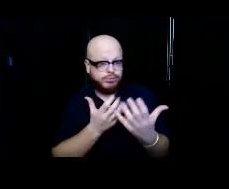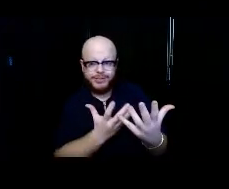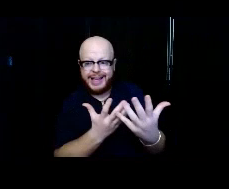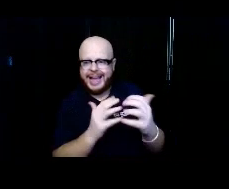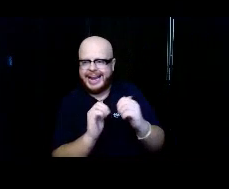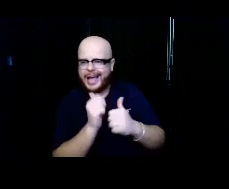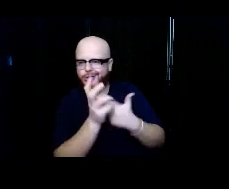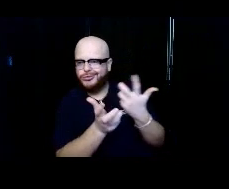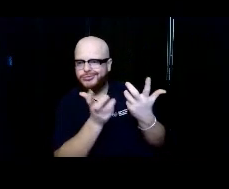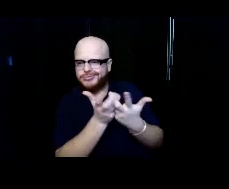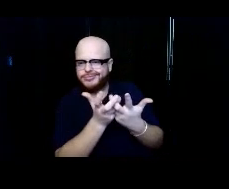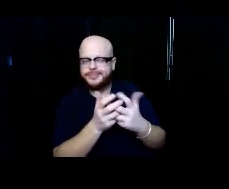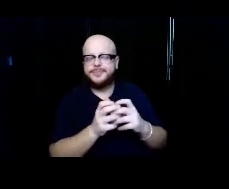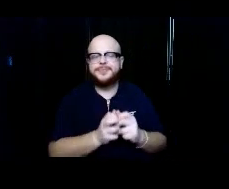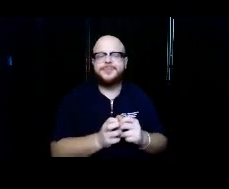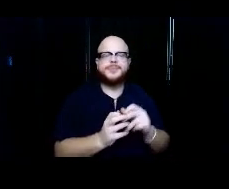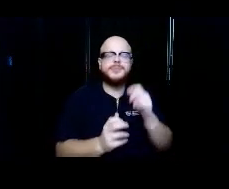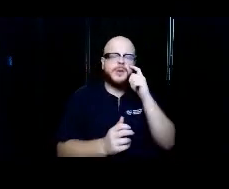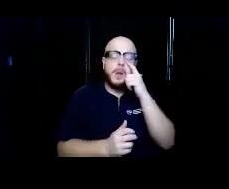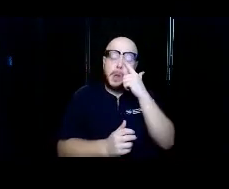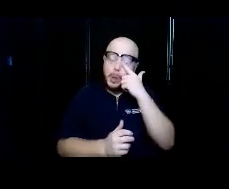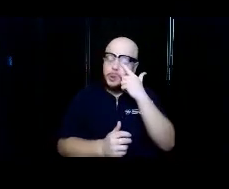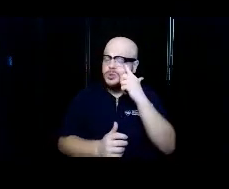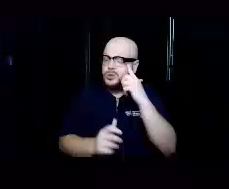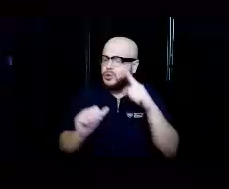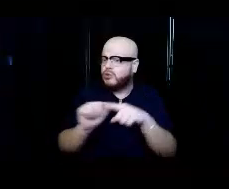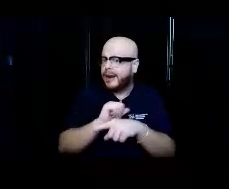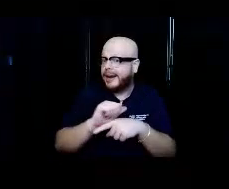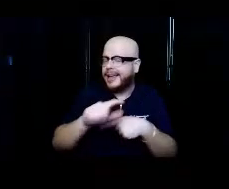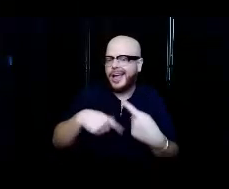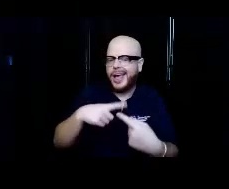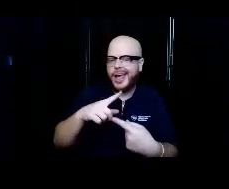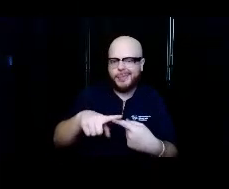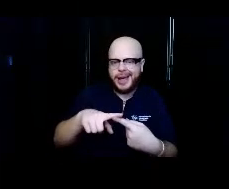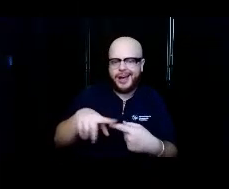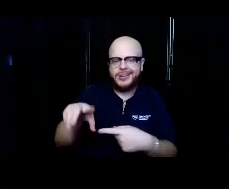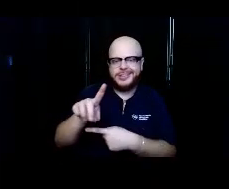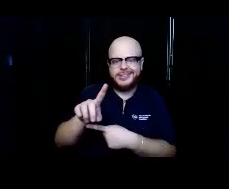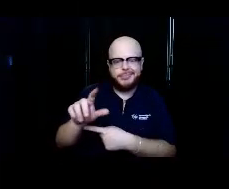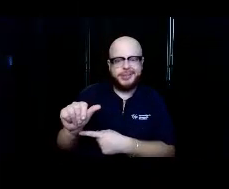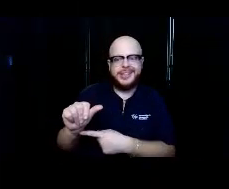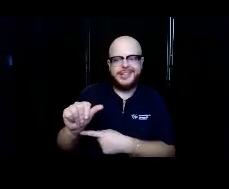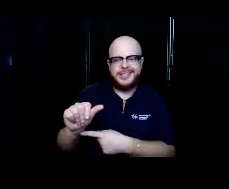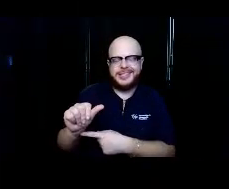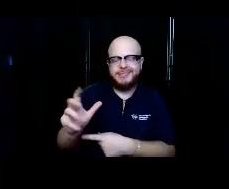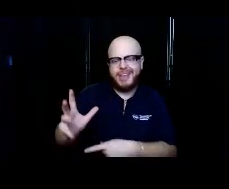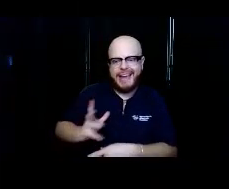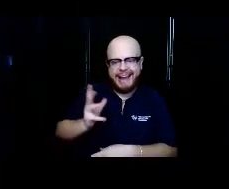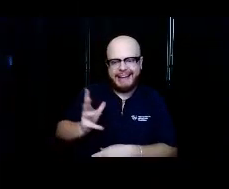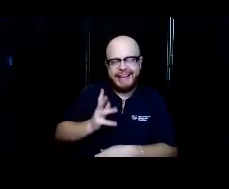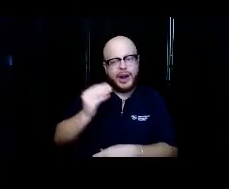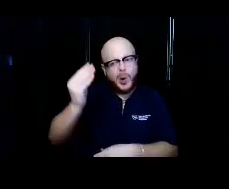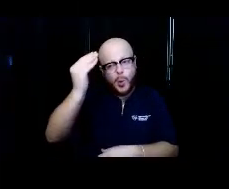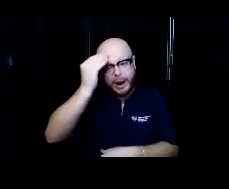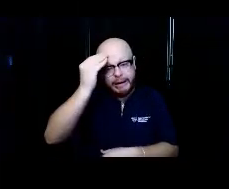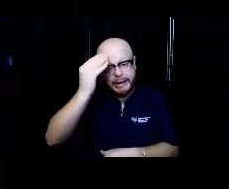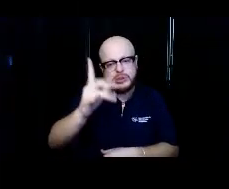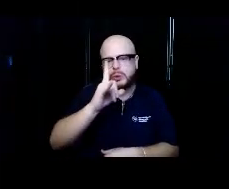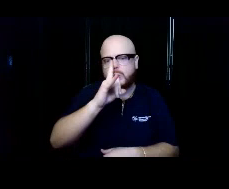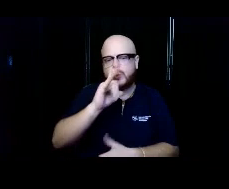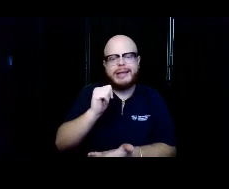Training on disability etiquette and awareness promotes a positive understanding of disability and helps remove fears, misconceptions,